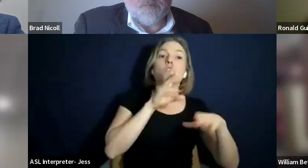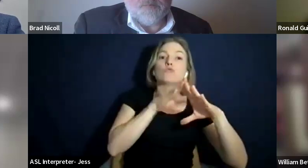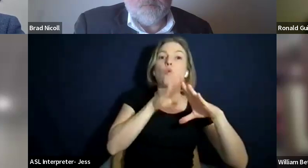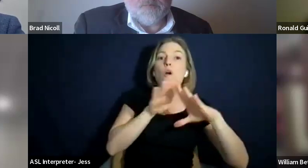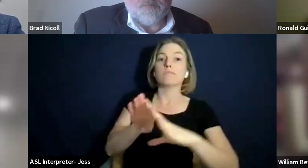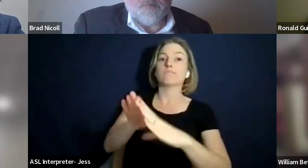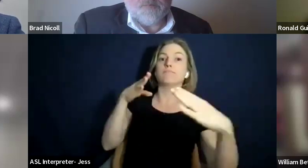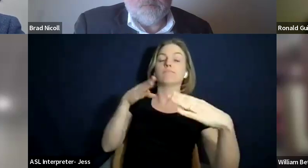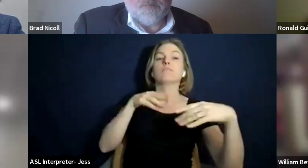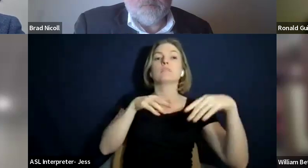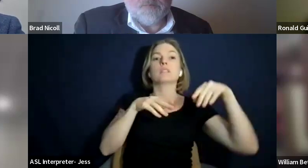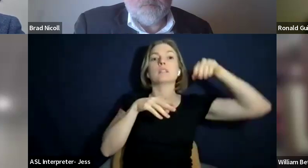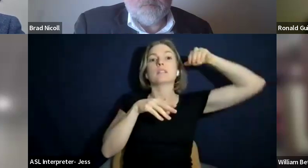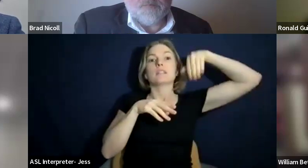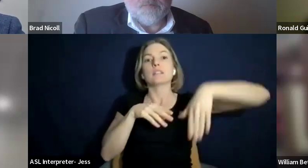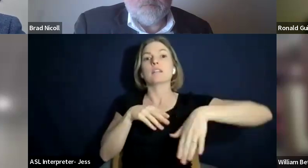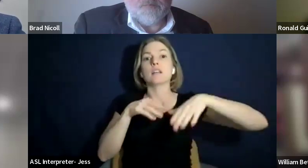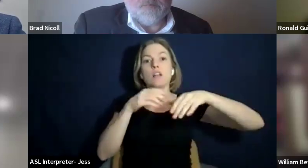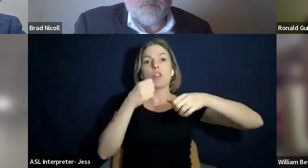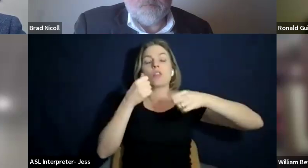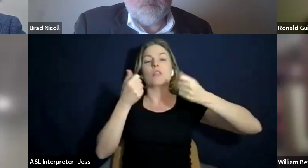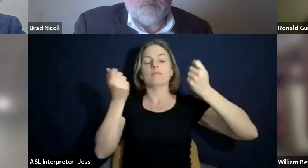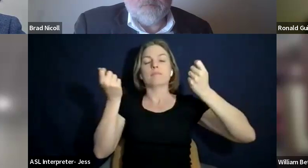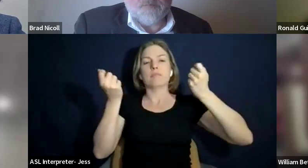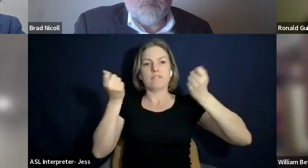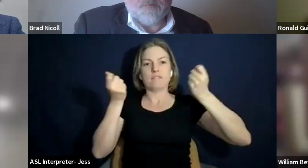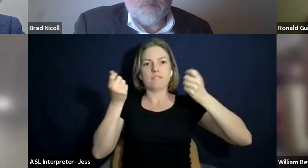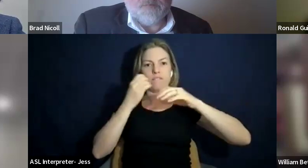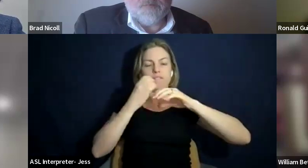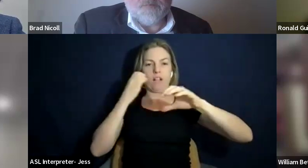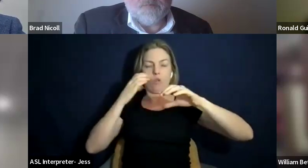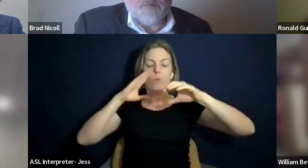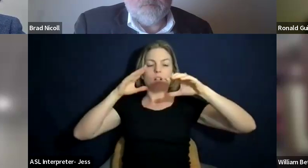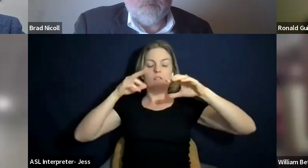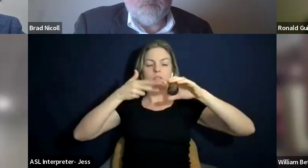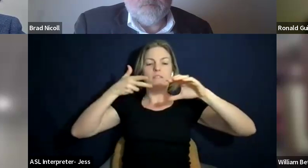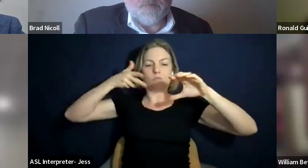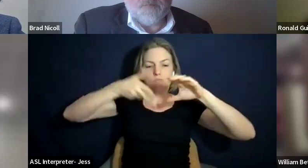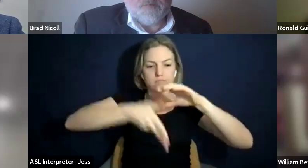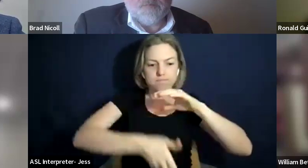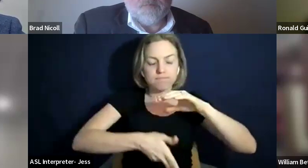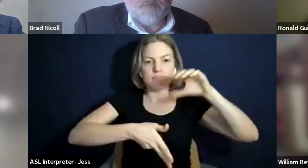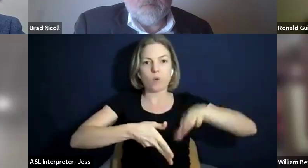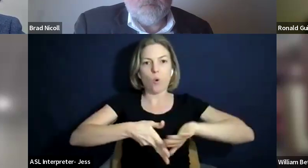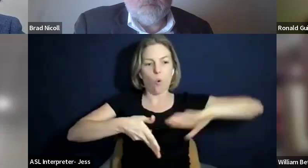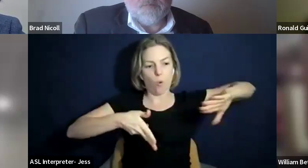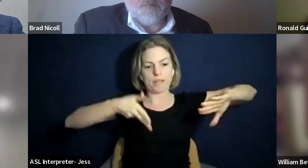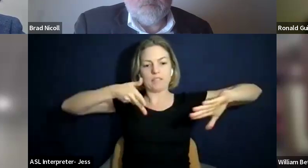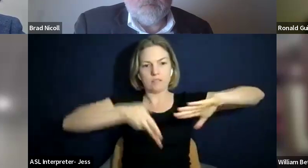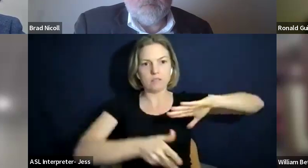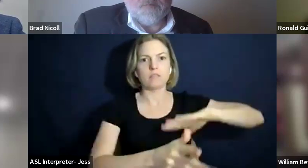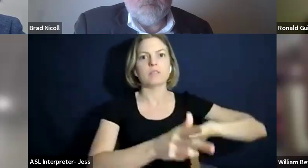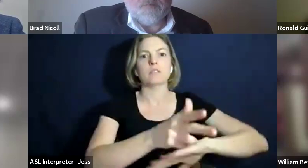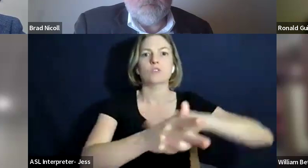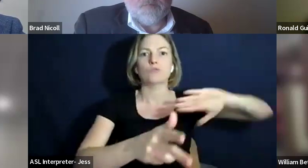highway vehicle will go down, and then the door will shut. So it's very minimal impact of that multimodal path when a